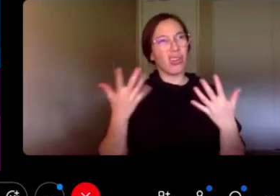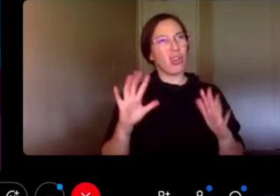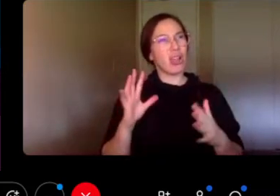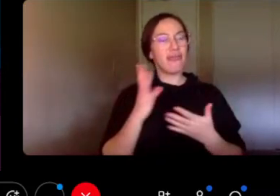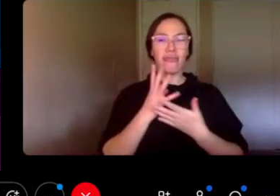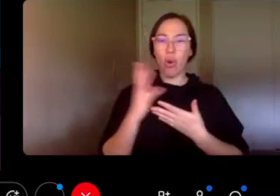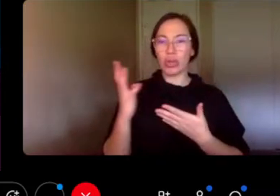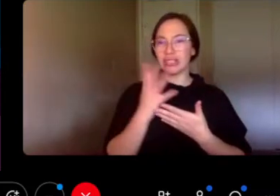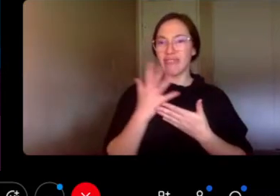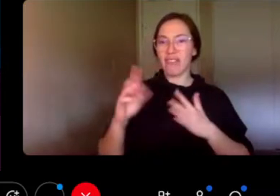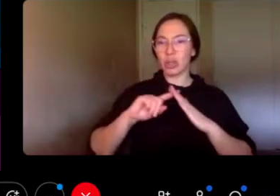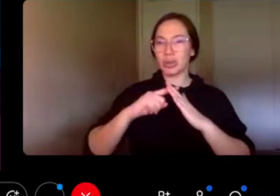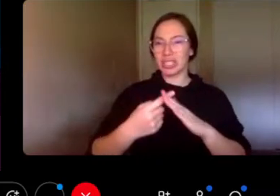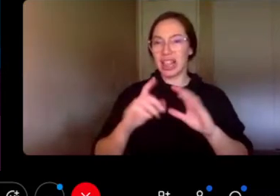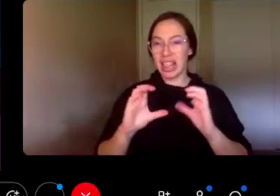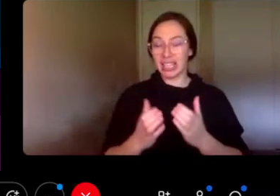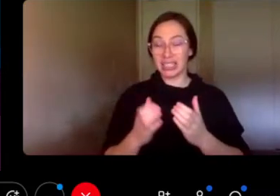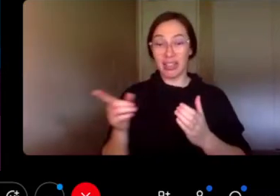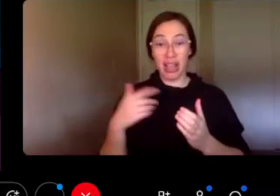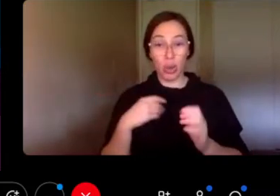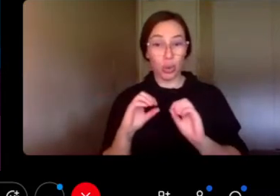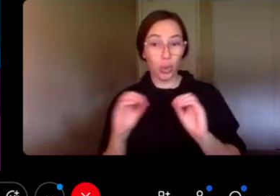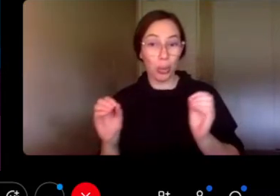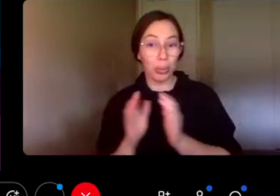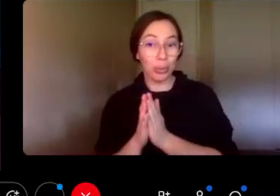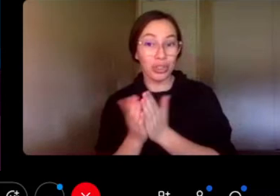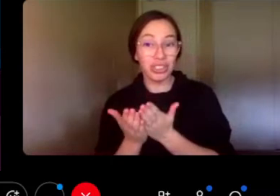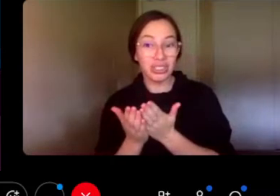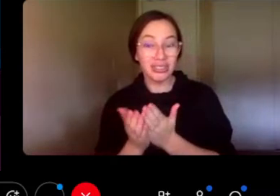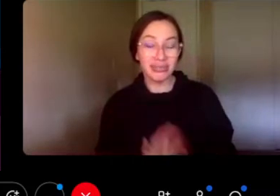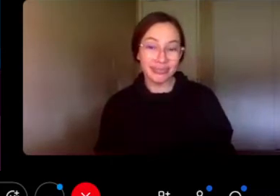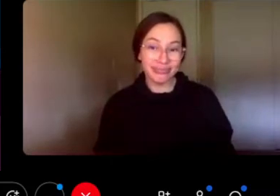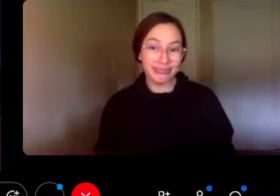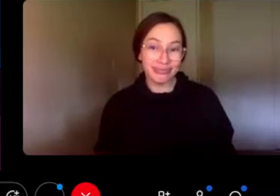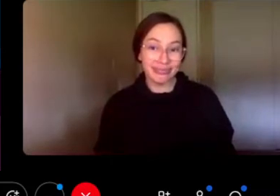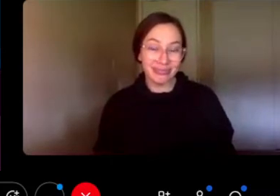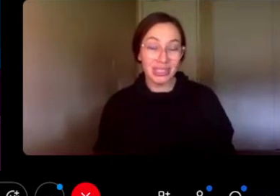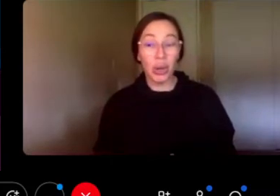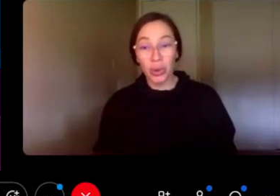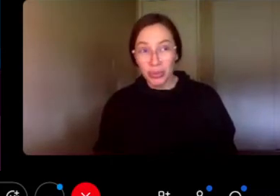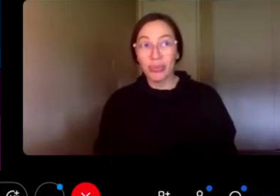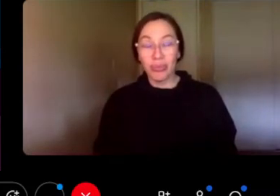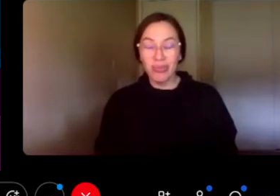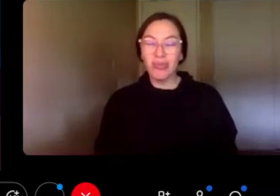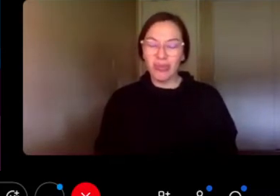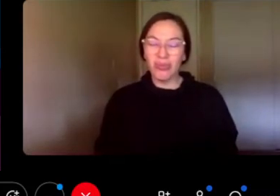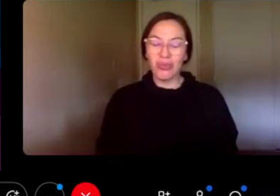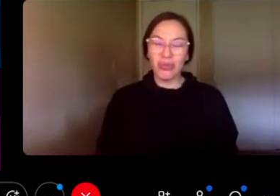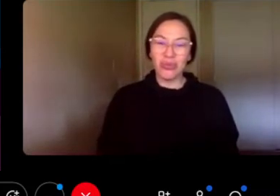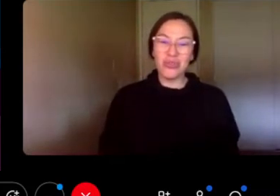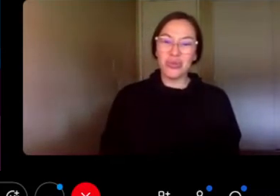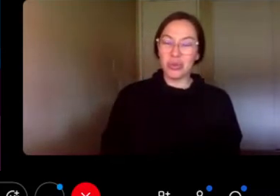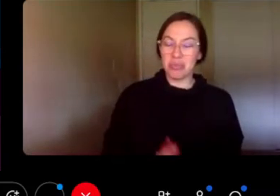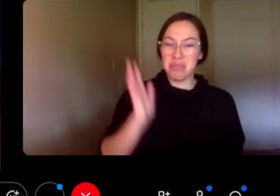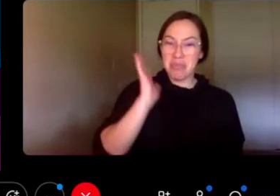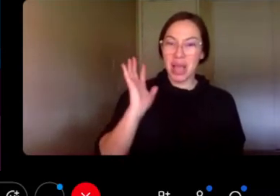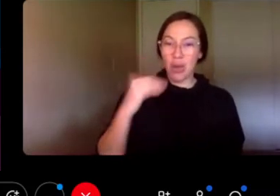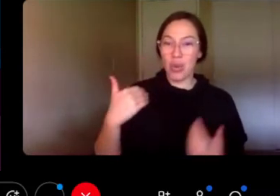4 or 5 weeks into the class, and they had no books. And so, back when we had the boardroom used